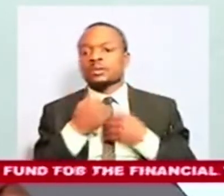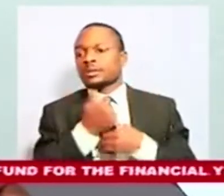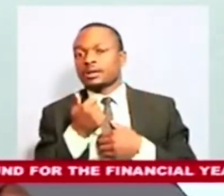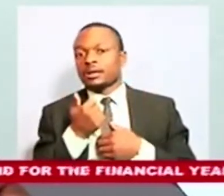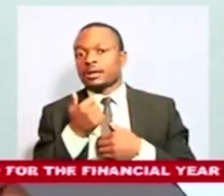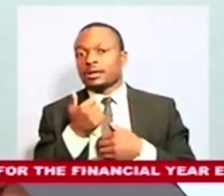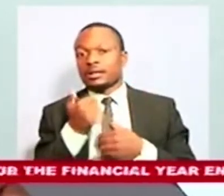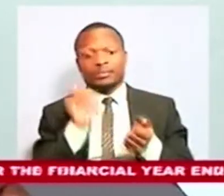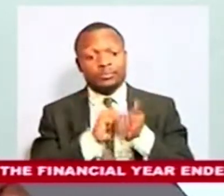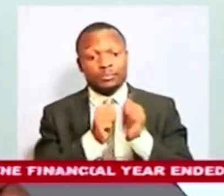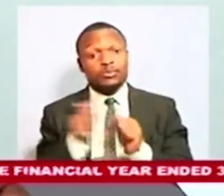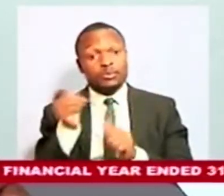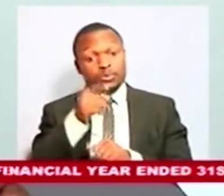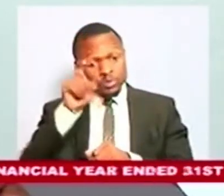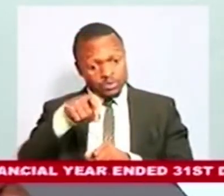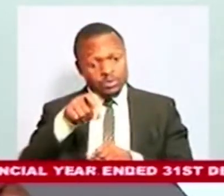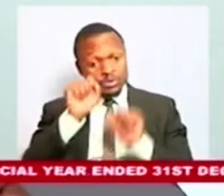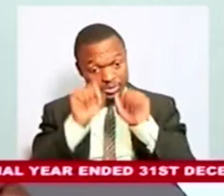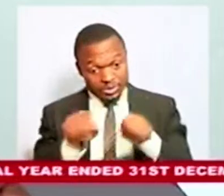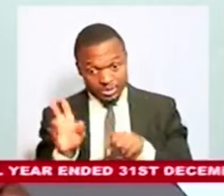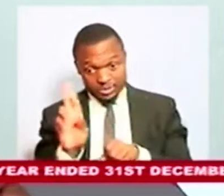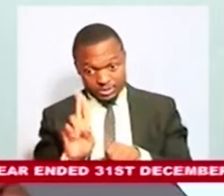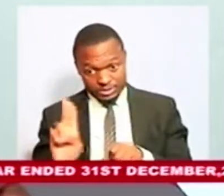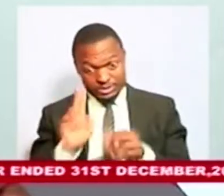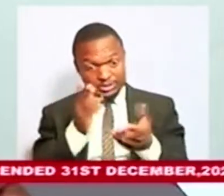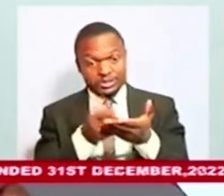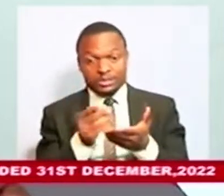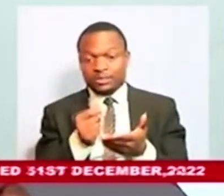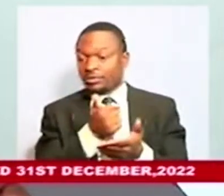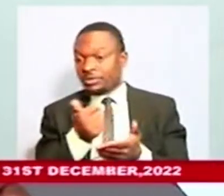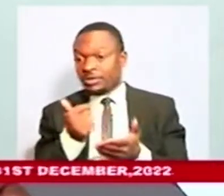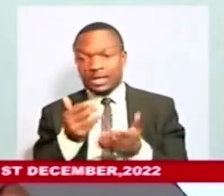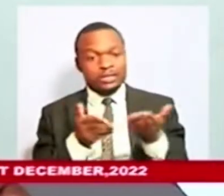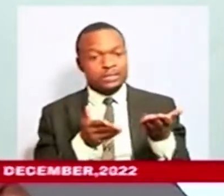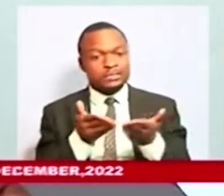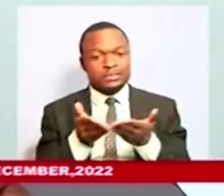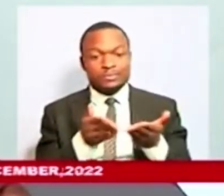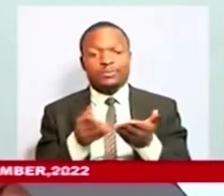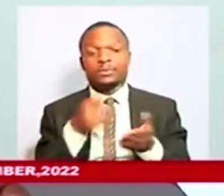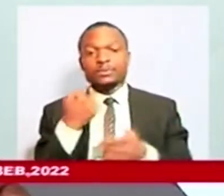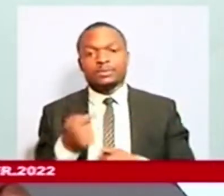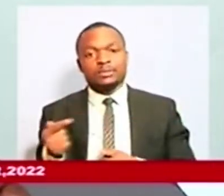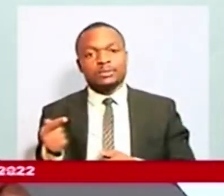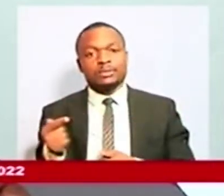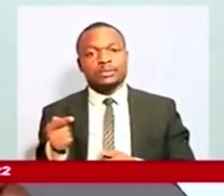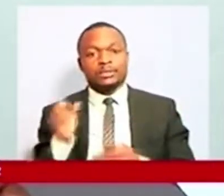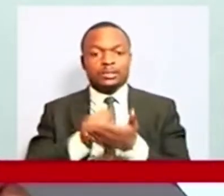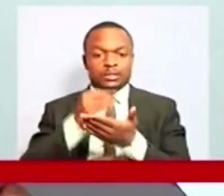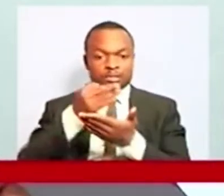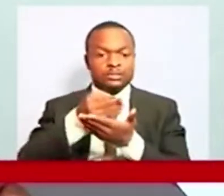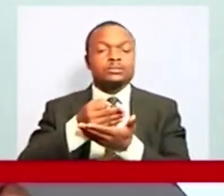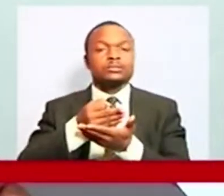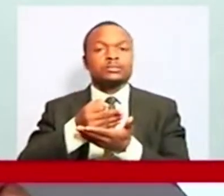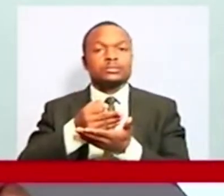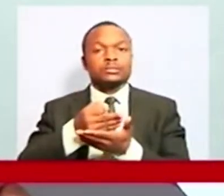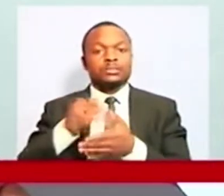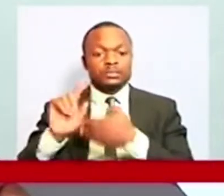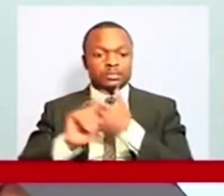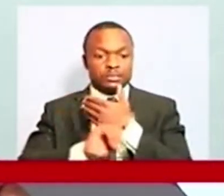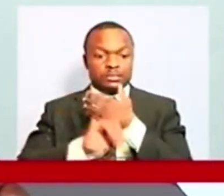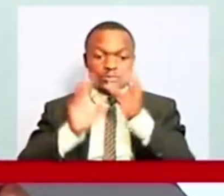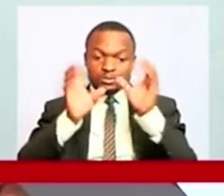required that you vary this money for services and goods of Zambia Town